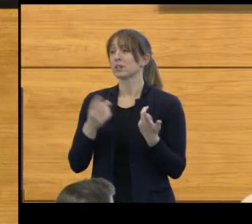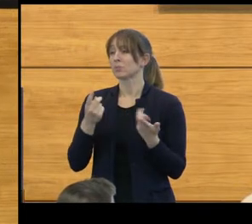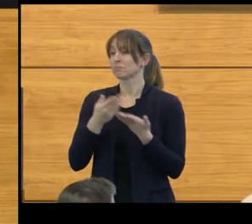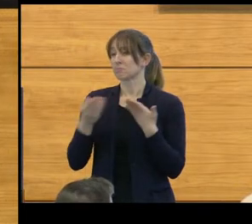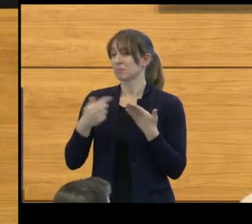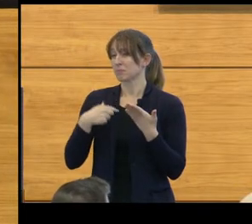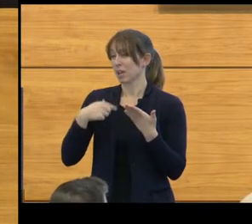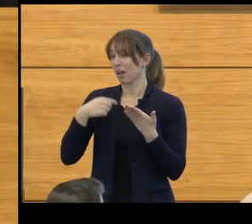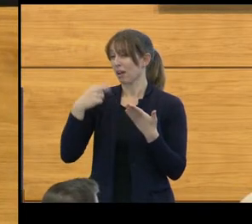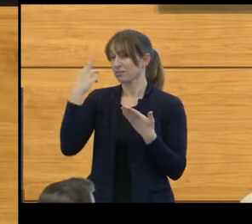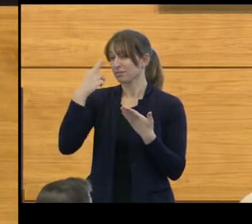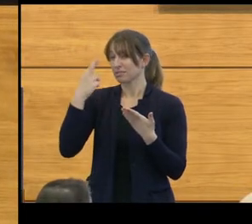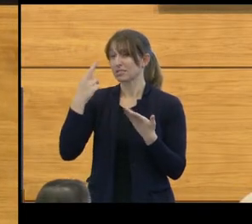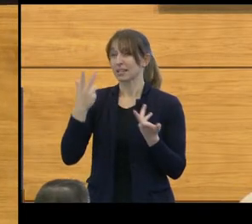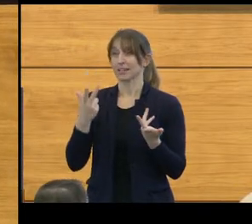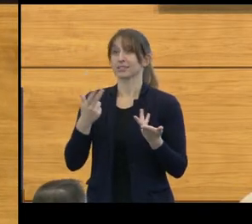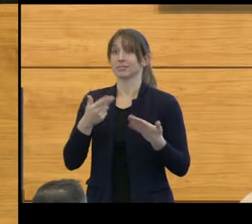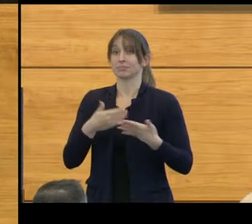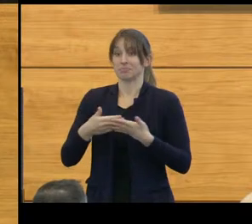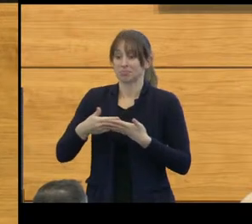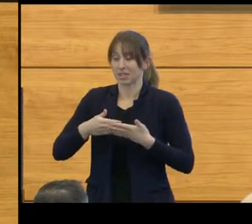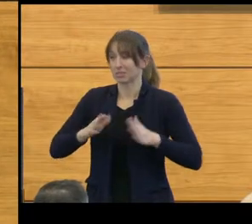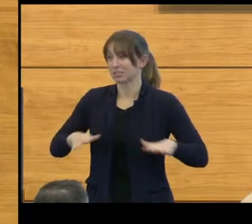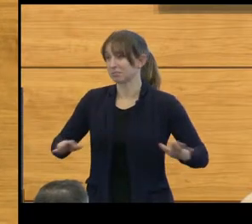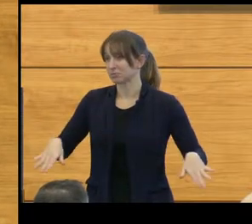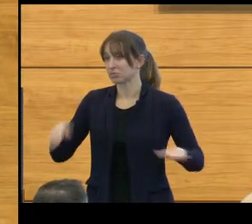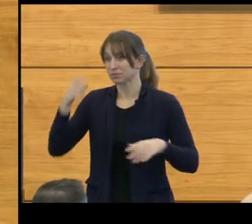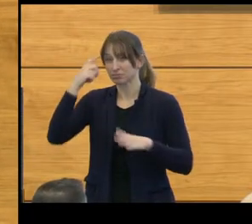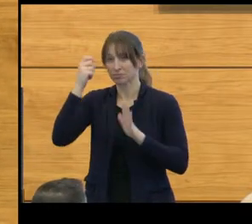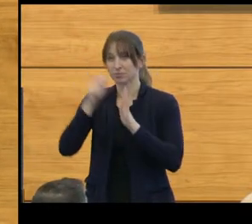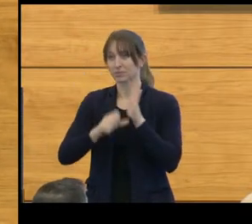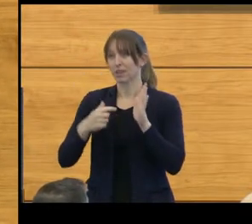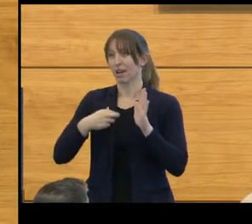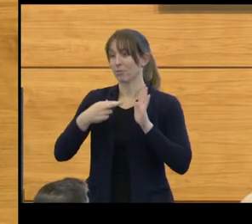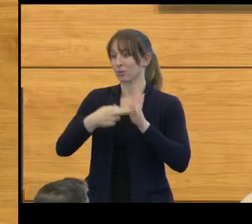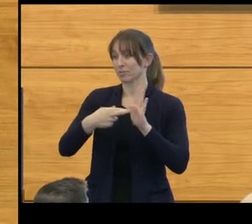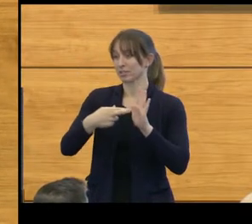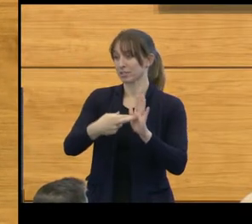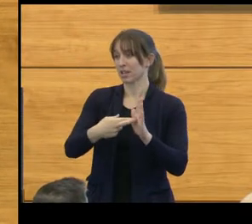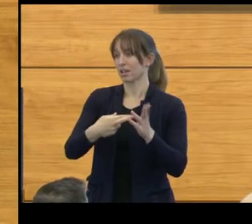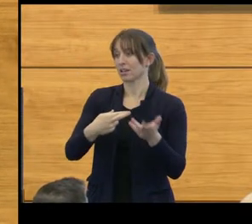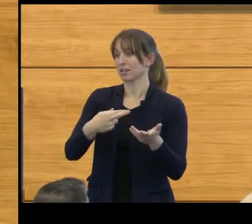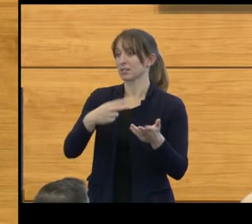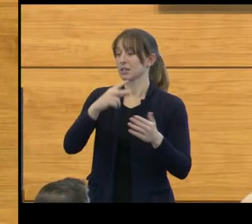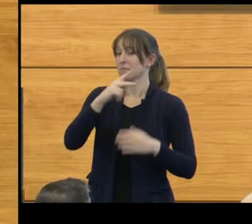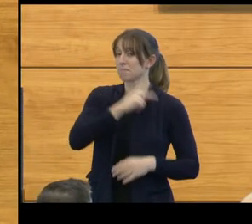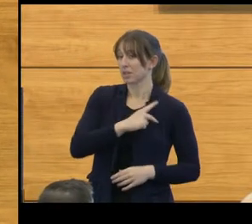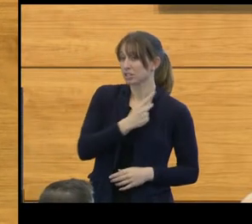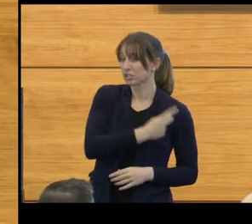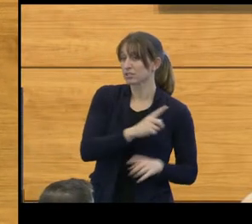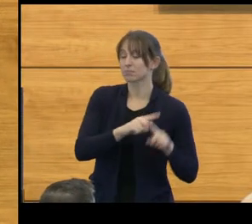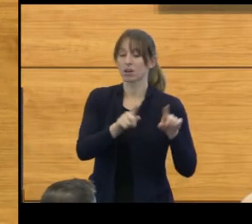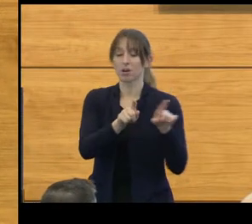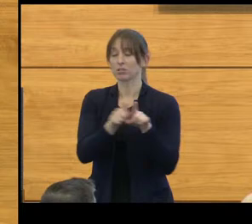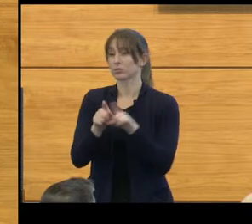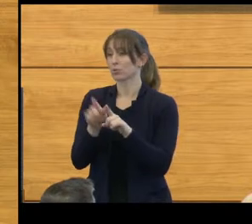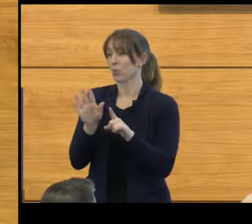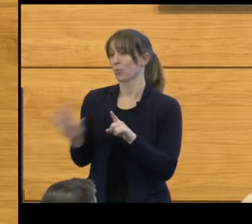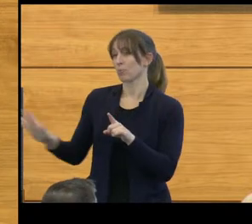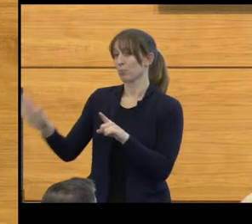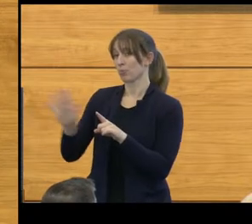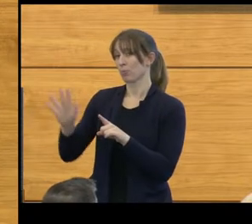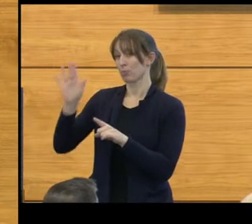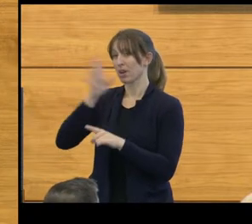pediatric neurosurgeon, I represent not only my patients, but I also represent their parents.